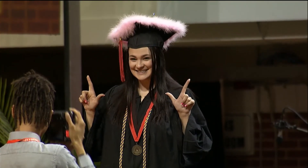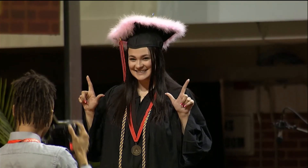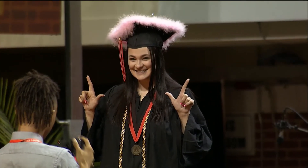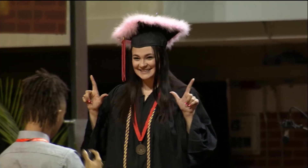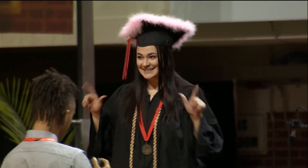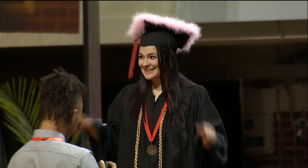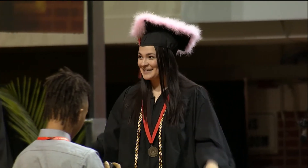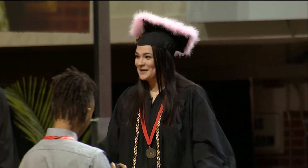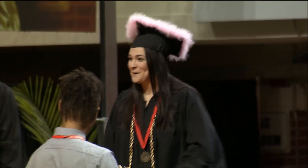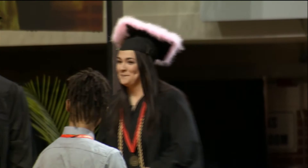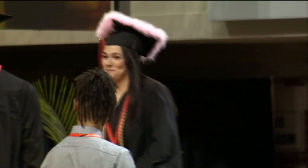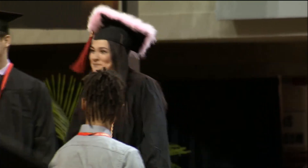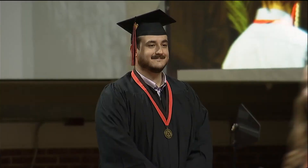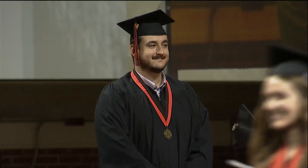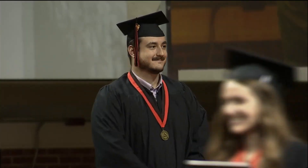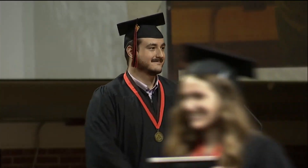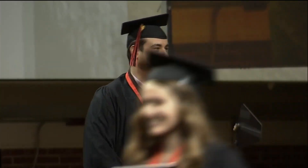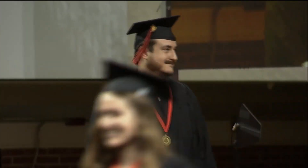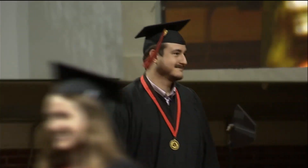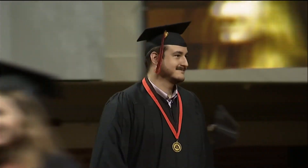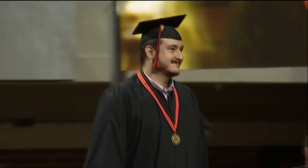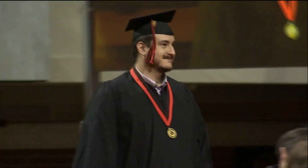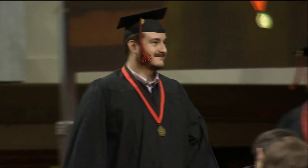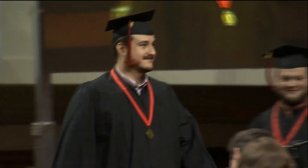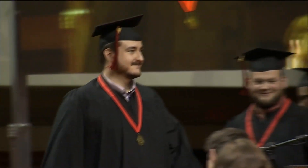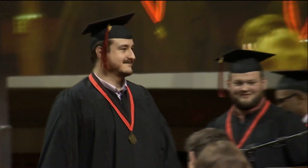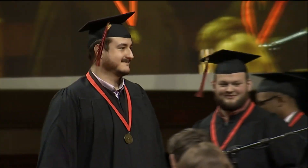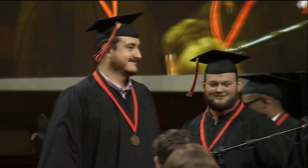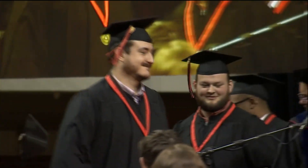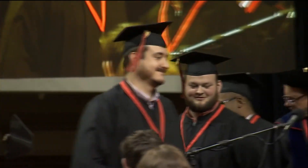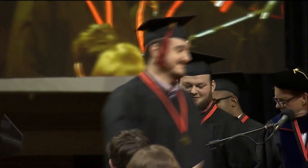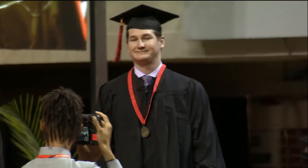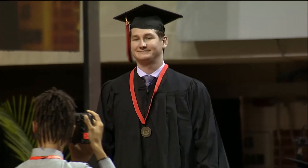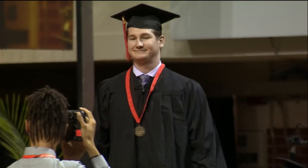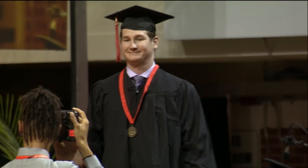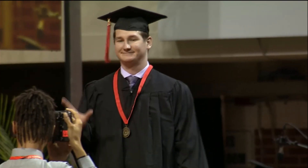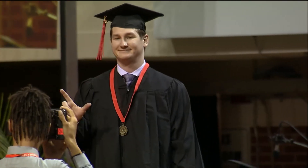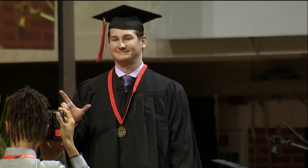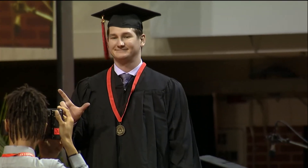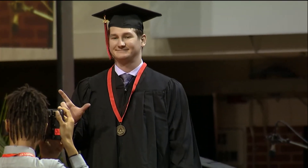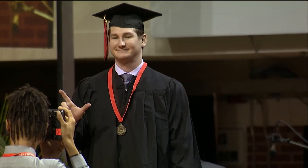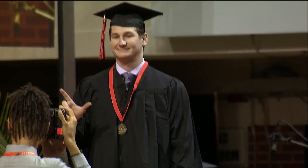Kaylee Smith. Christopher Reynolds.